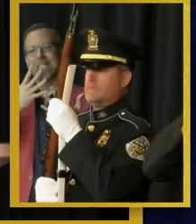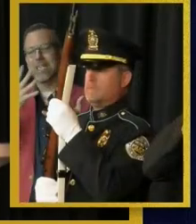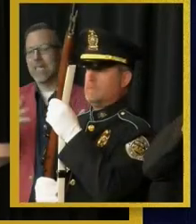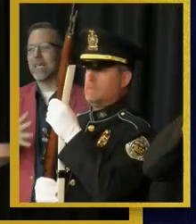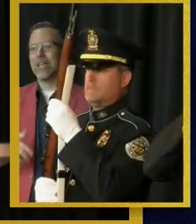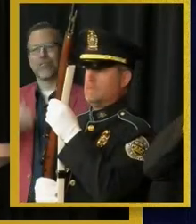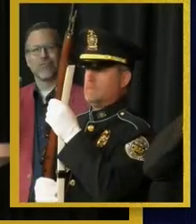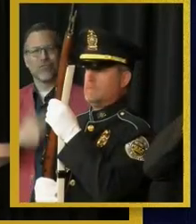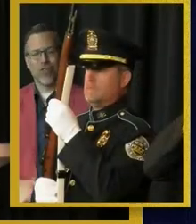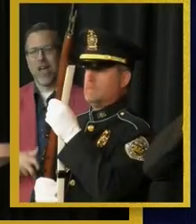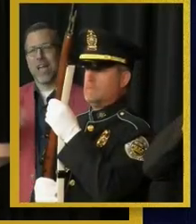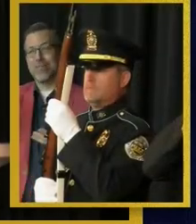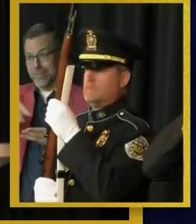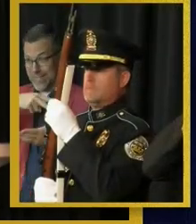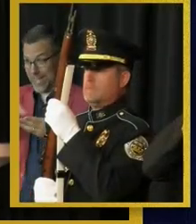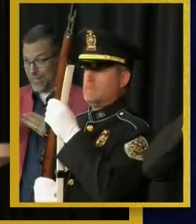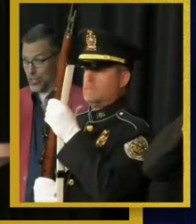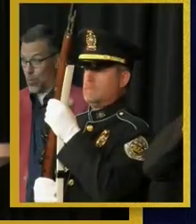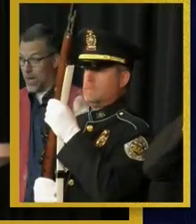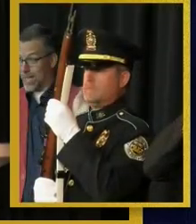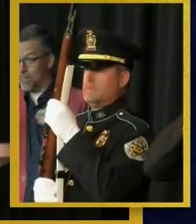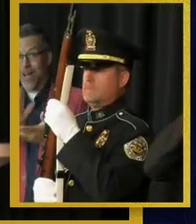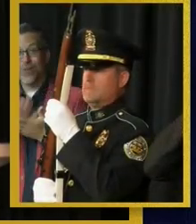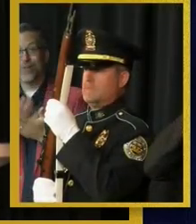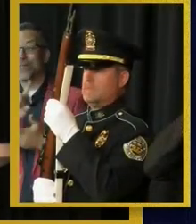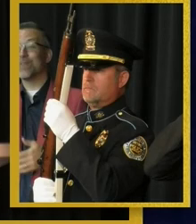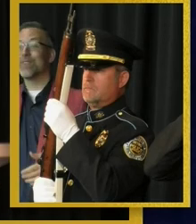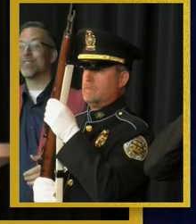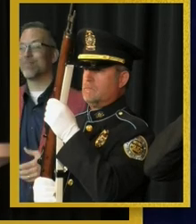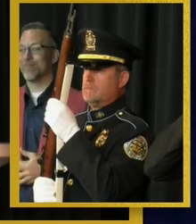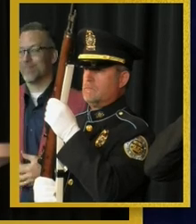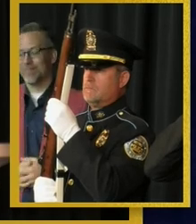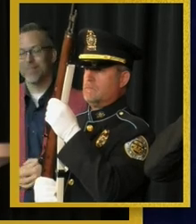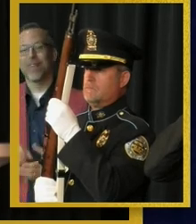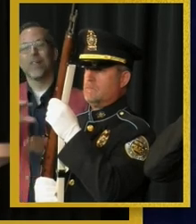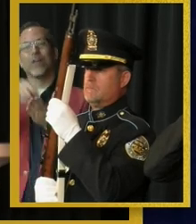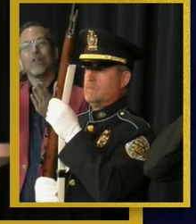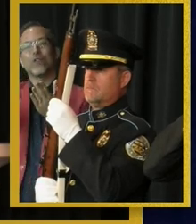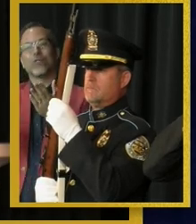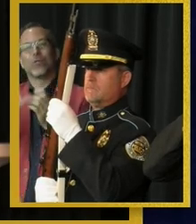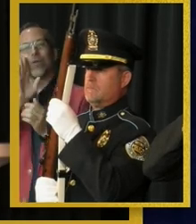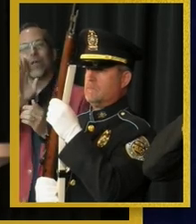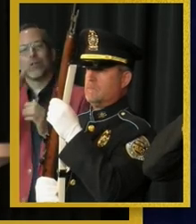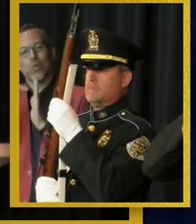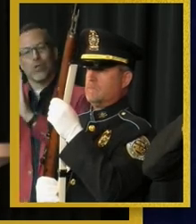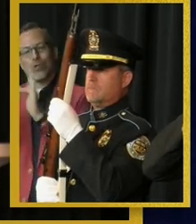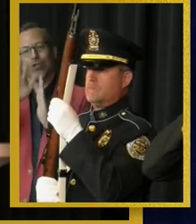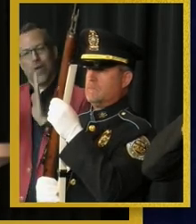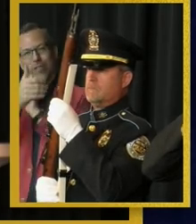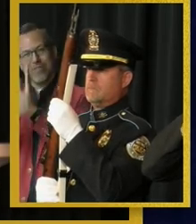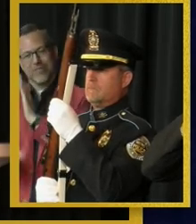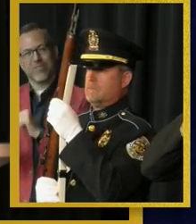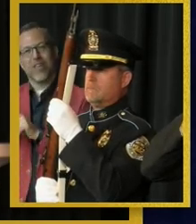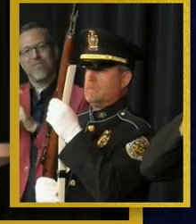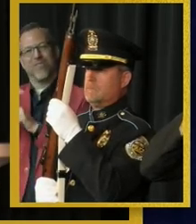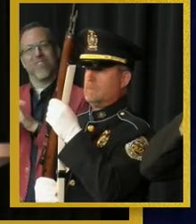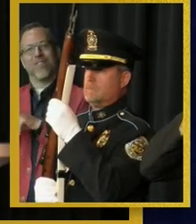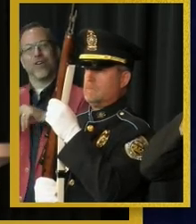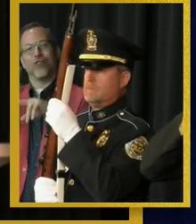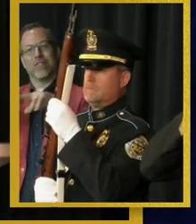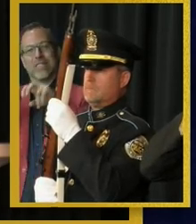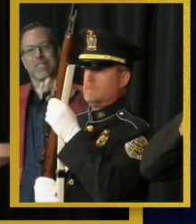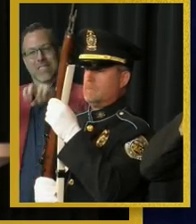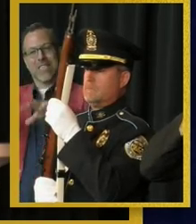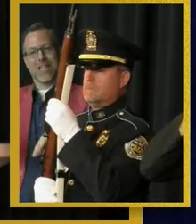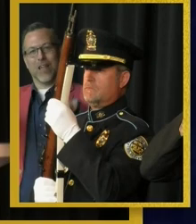dance. Are y'all ready to come back to school yet? And students will showcase their talents in the 500-seat Lawson Performing